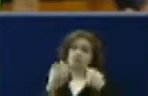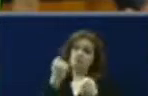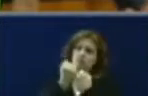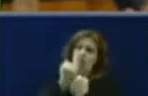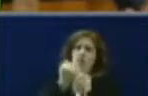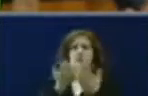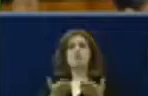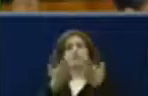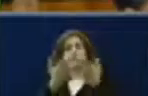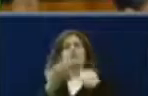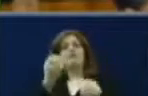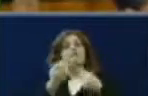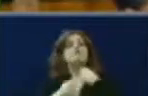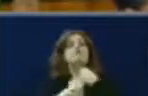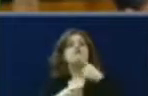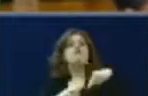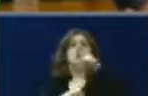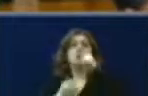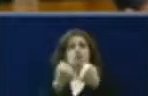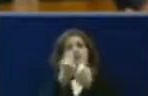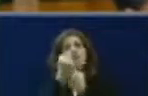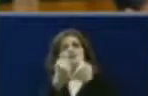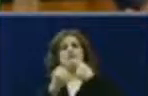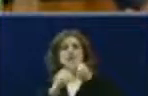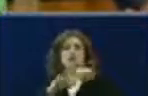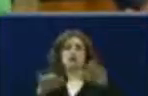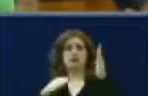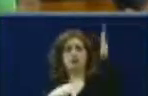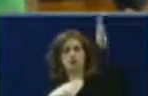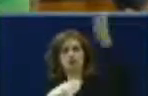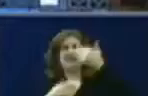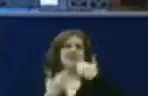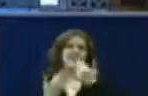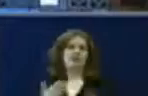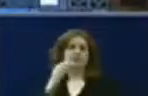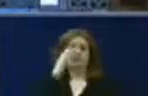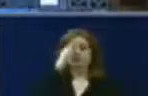of the stakeholders for the betterment of our children's futures. Thank you.